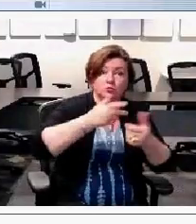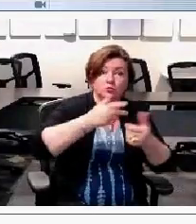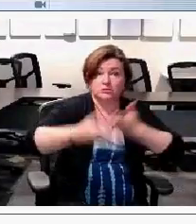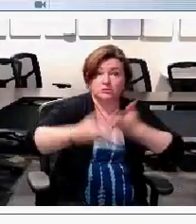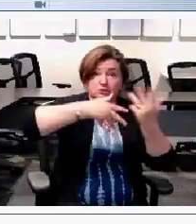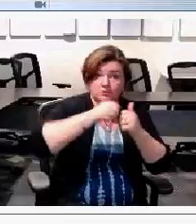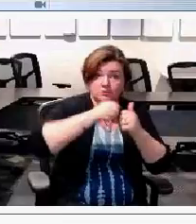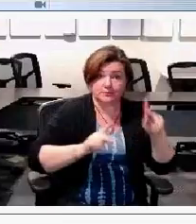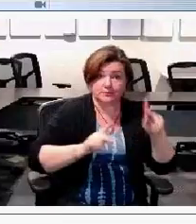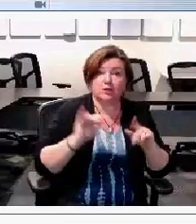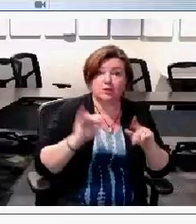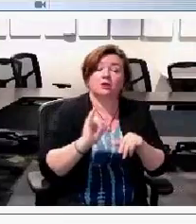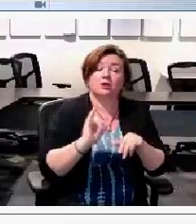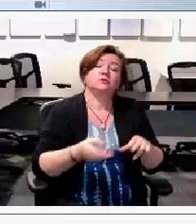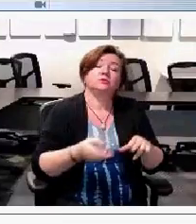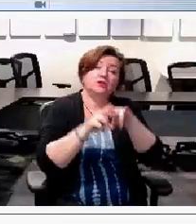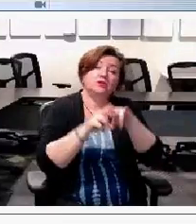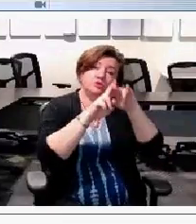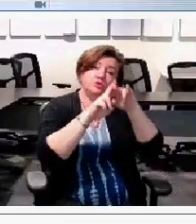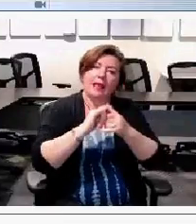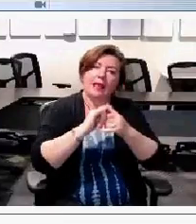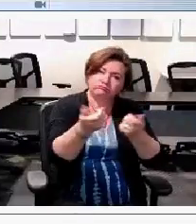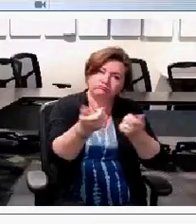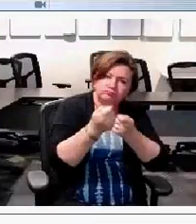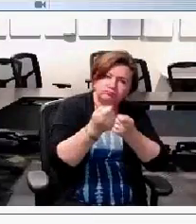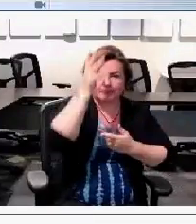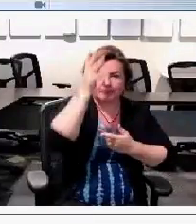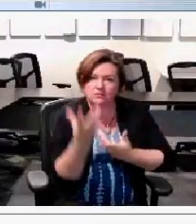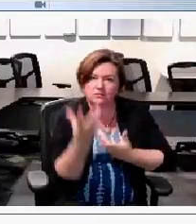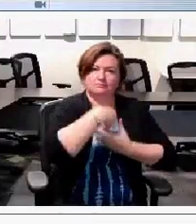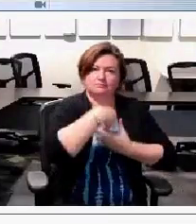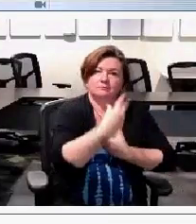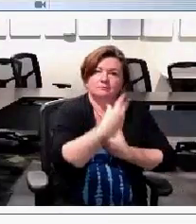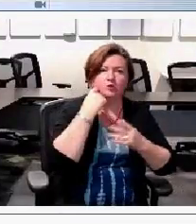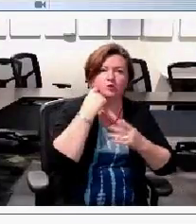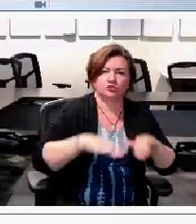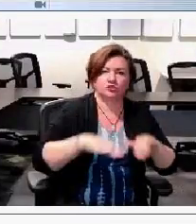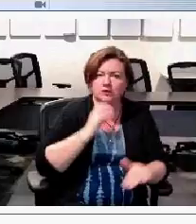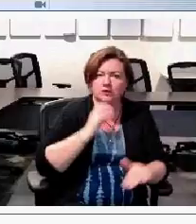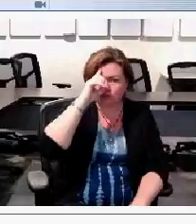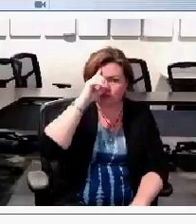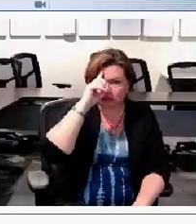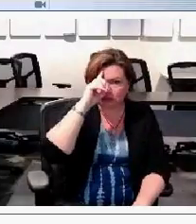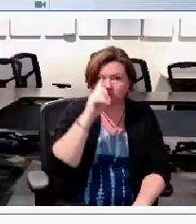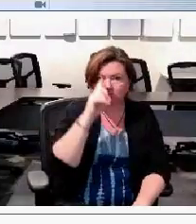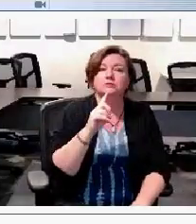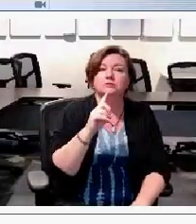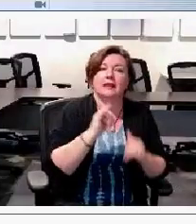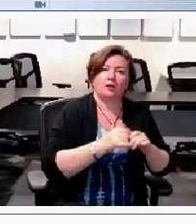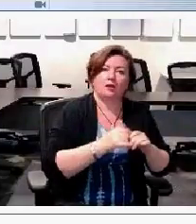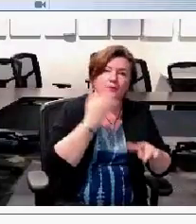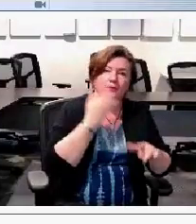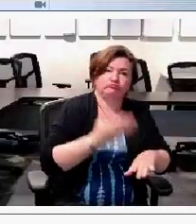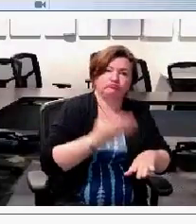interactions, as well as increasing parent engagement in children's education and